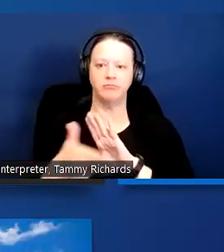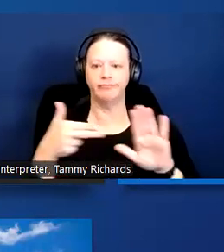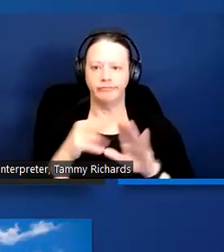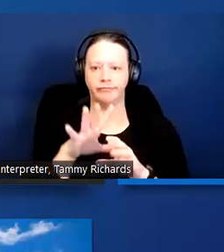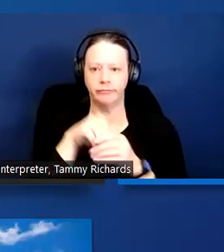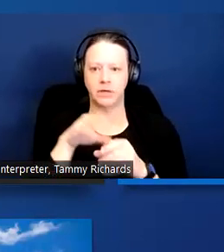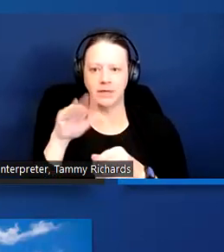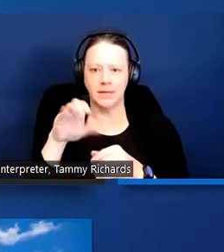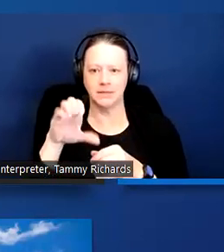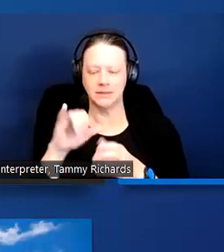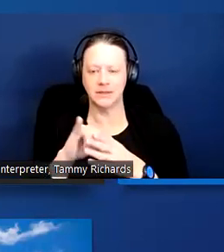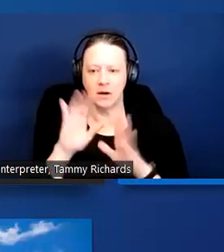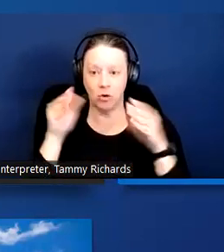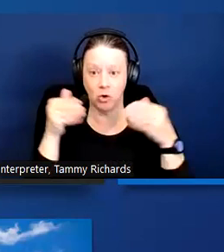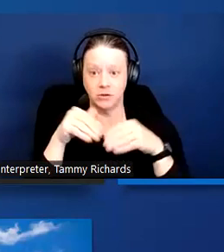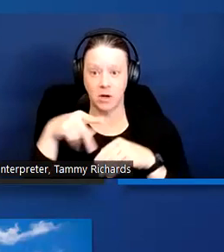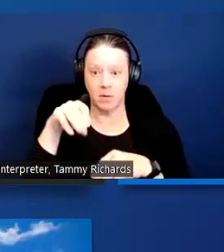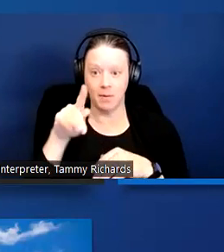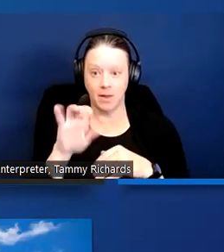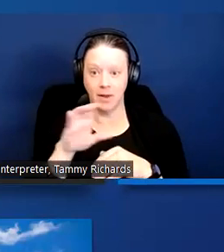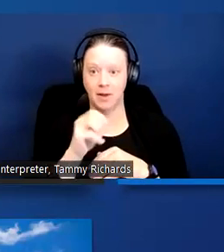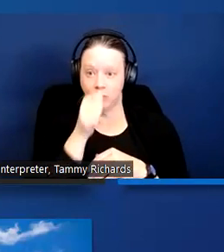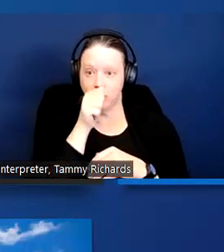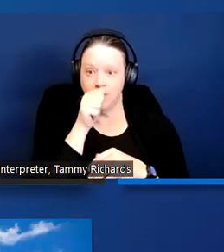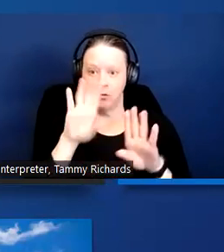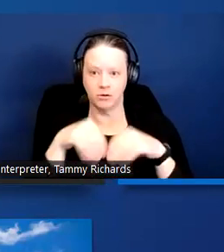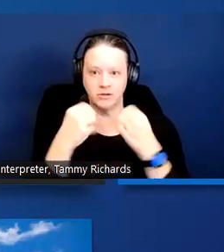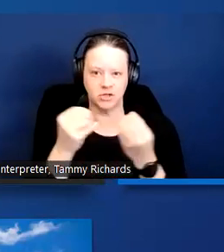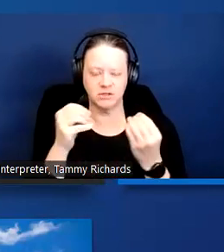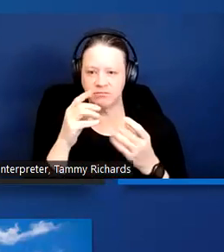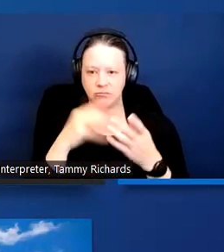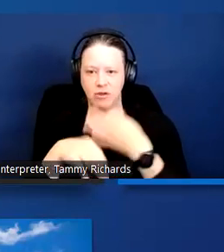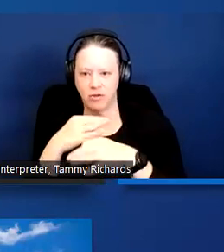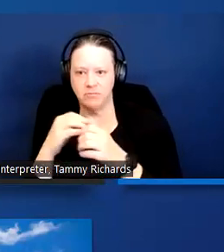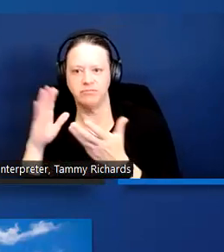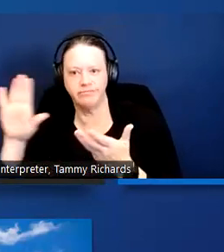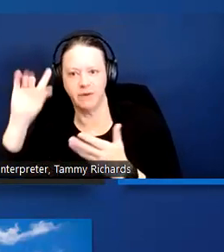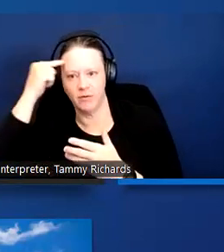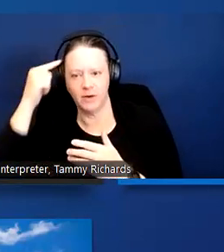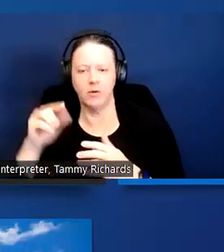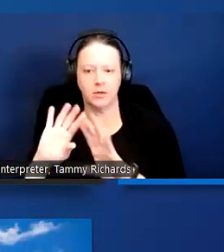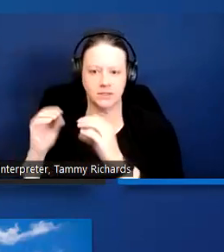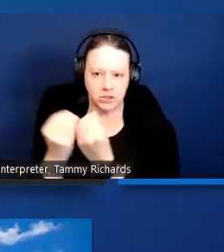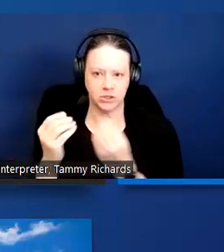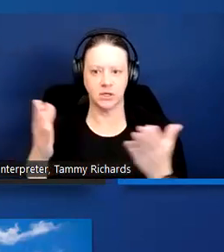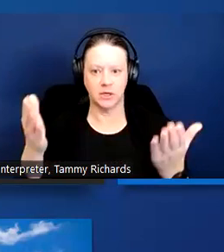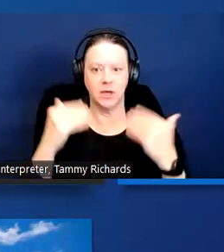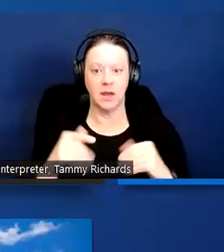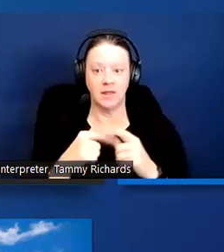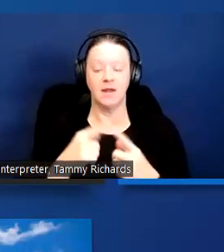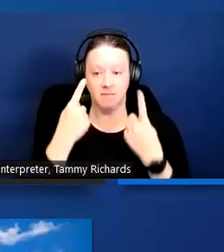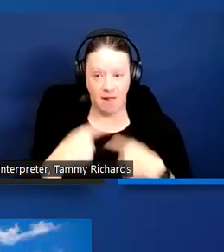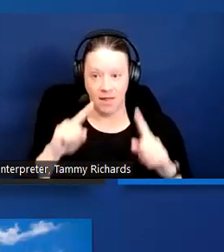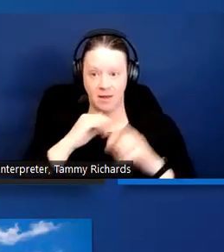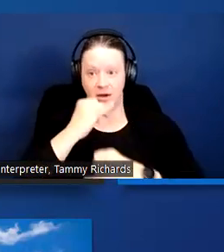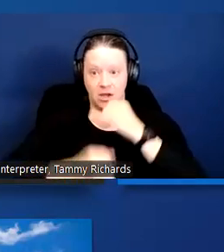on public and private entities rather than government entities. And then finally, on the international level, we have the